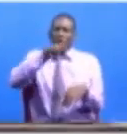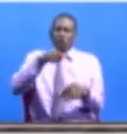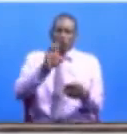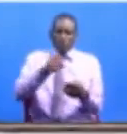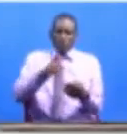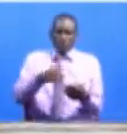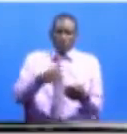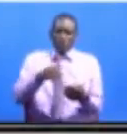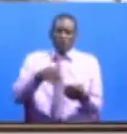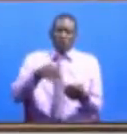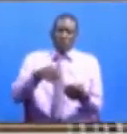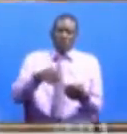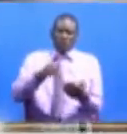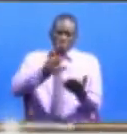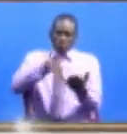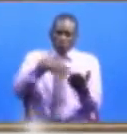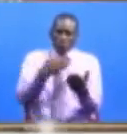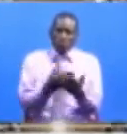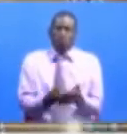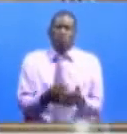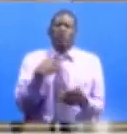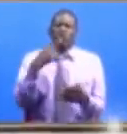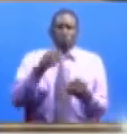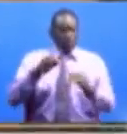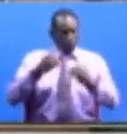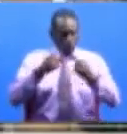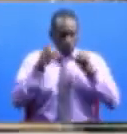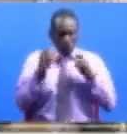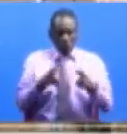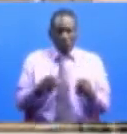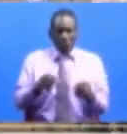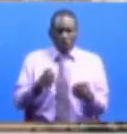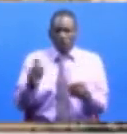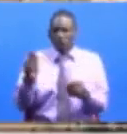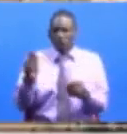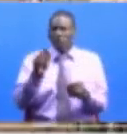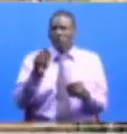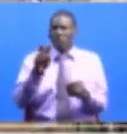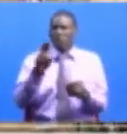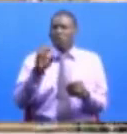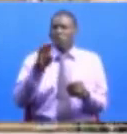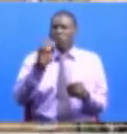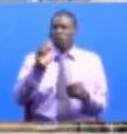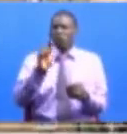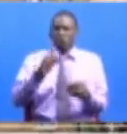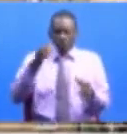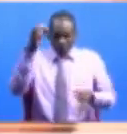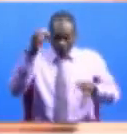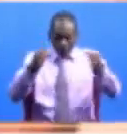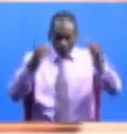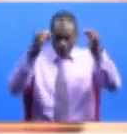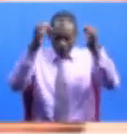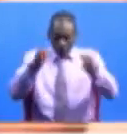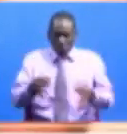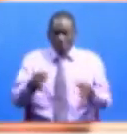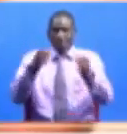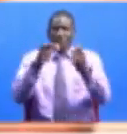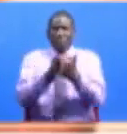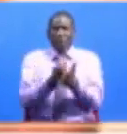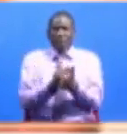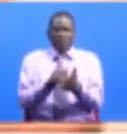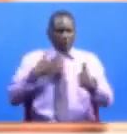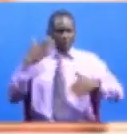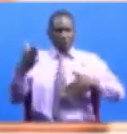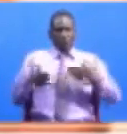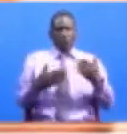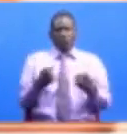Court says it was satisfied with the tribunal's conclusion that the evidence presented established that Chitembwe's conduct was in breach